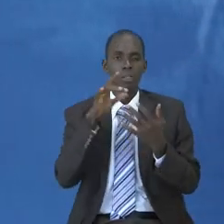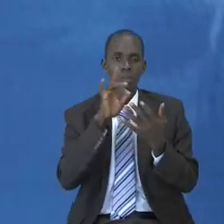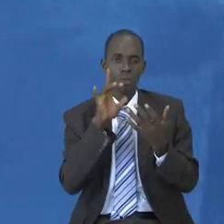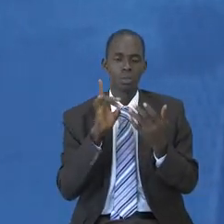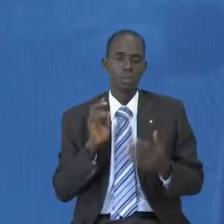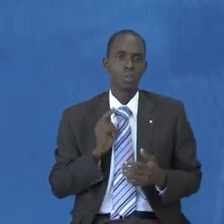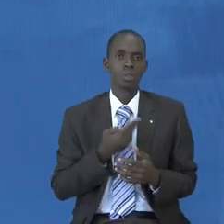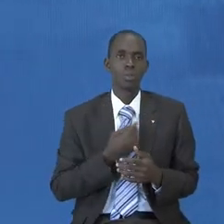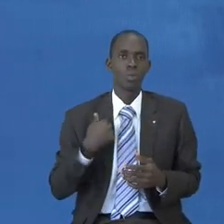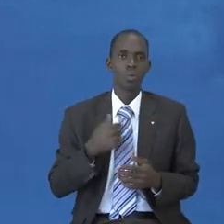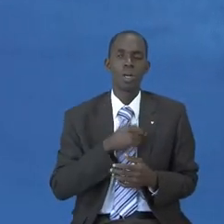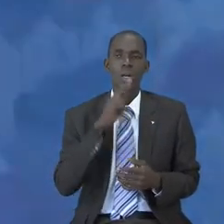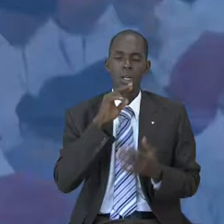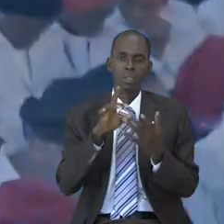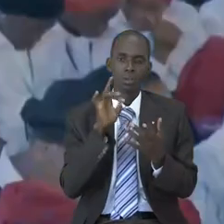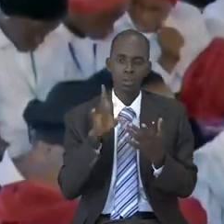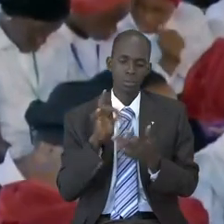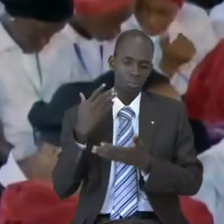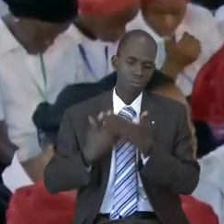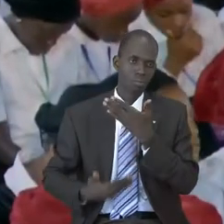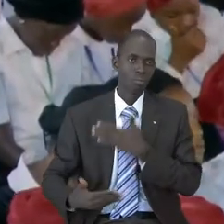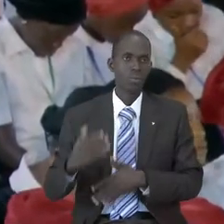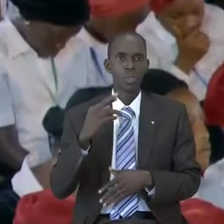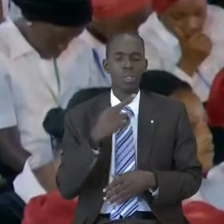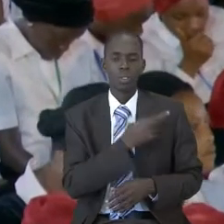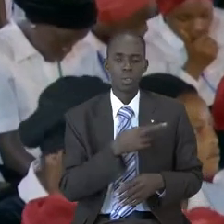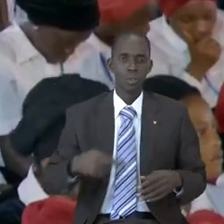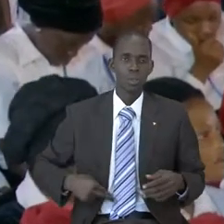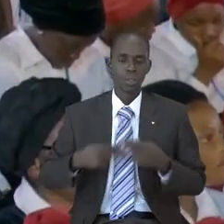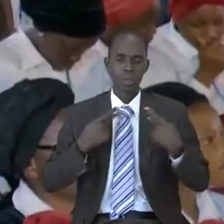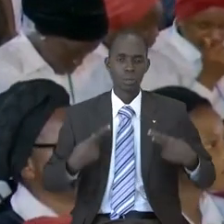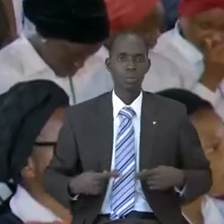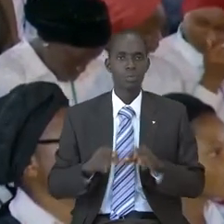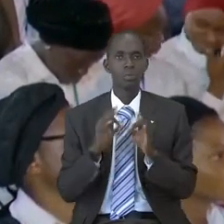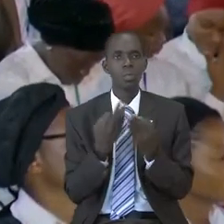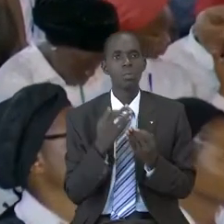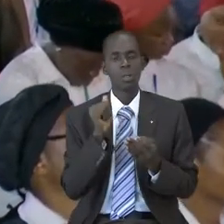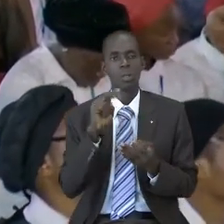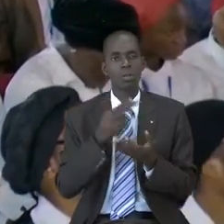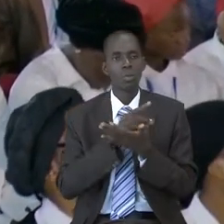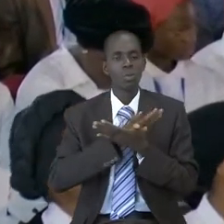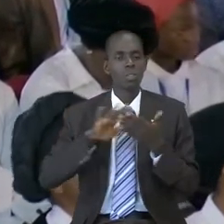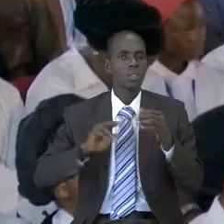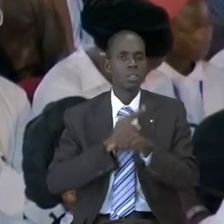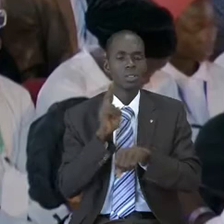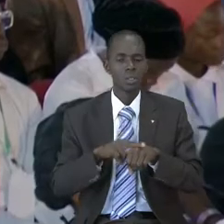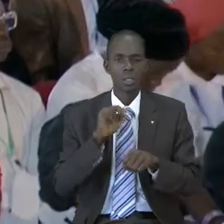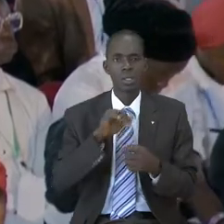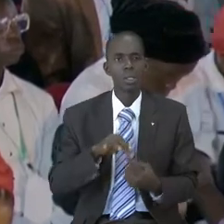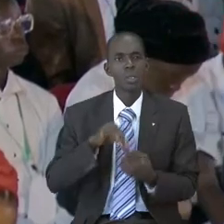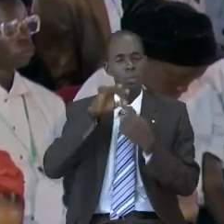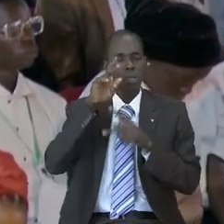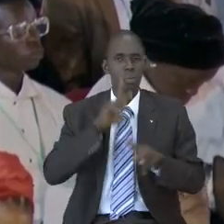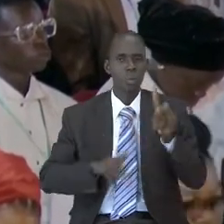chosen generation, a royal priesthood, and holy nation, a peculiar people, a